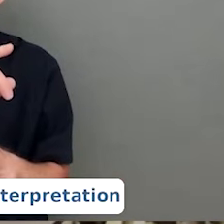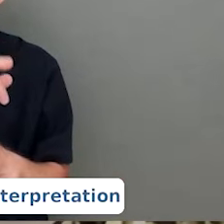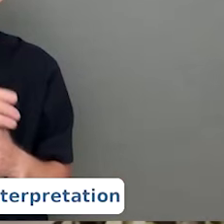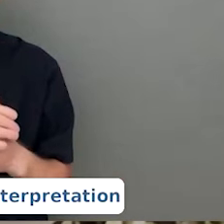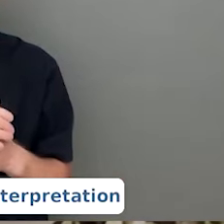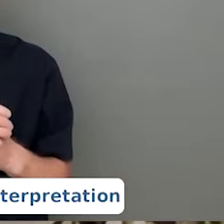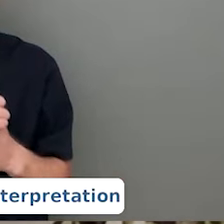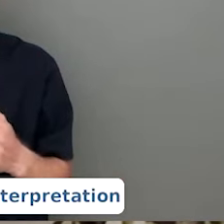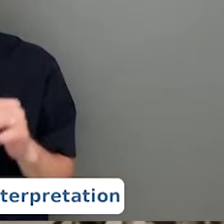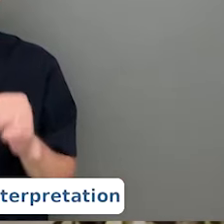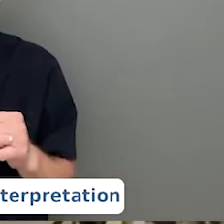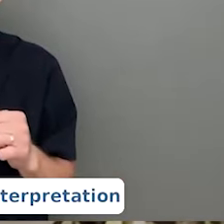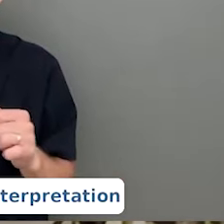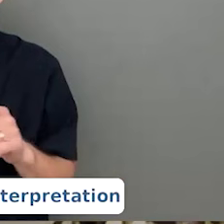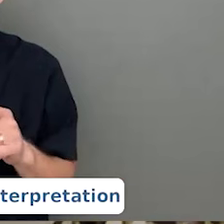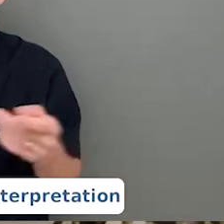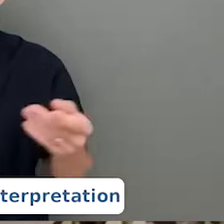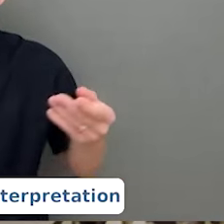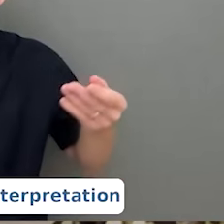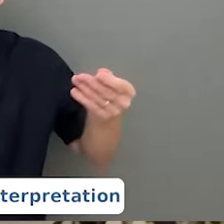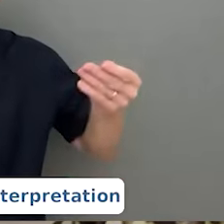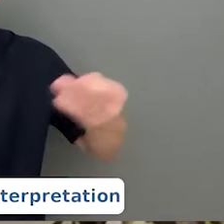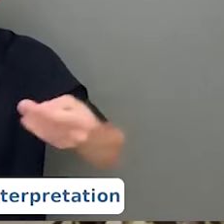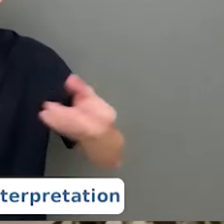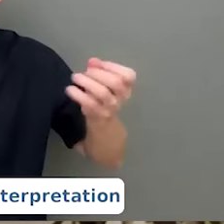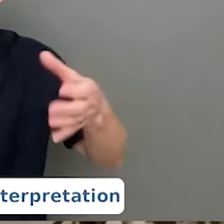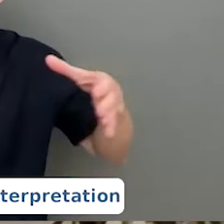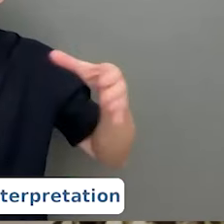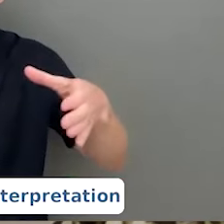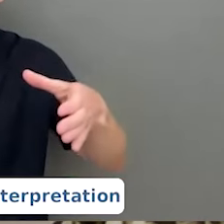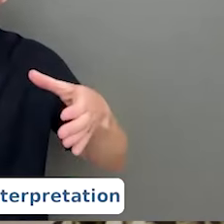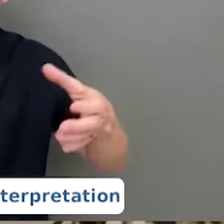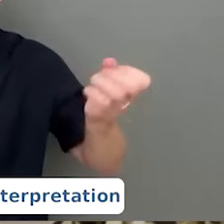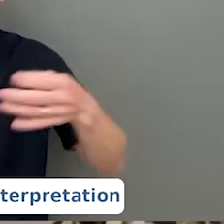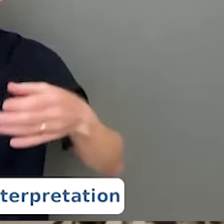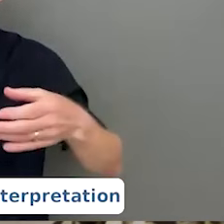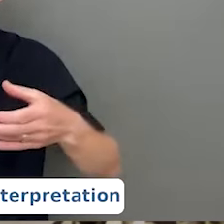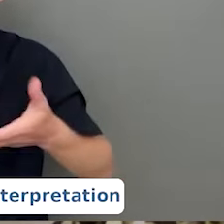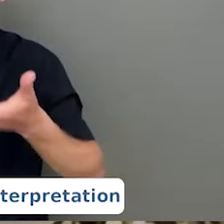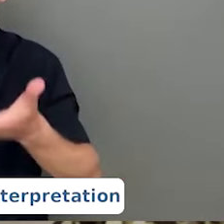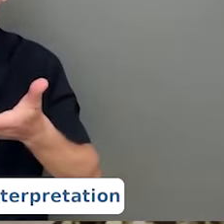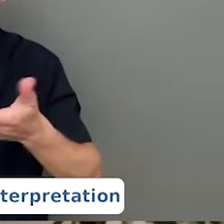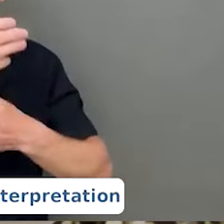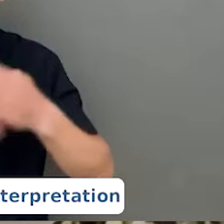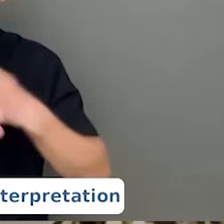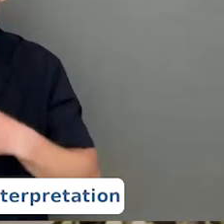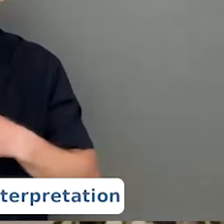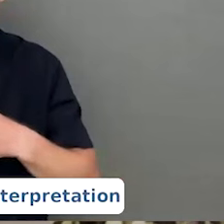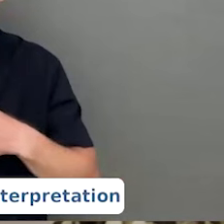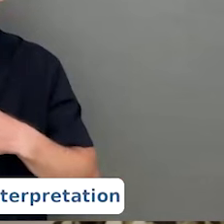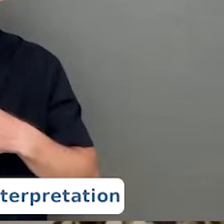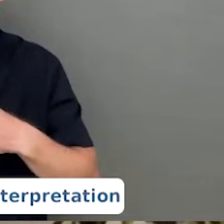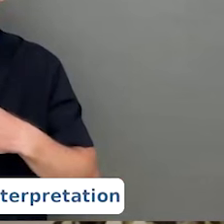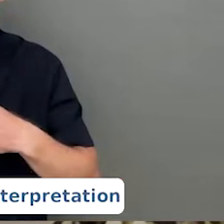can access is a better way forward? Or is it better to have a coordination mechanism such as we have heard that